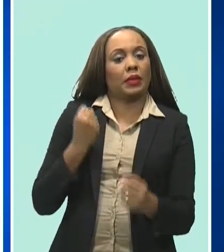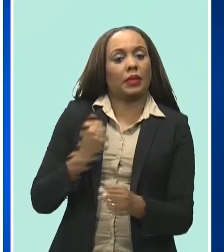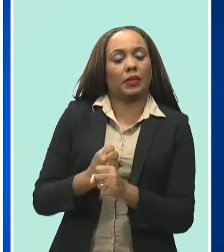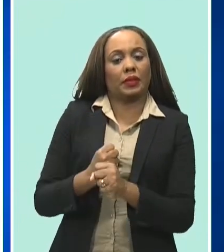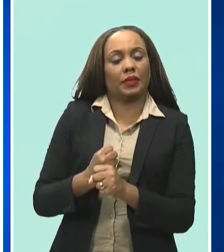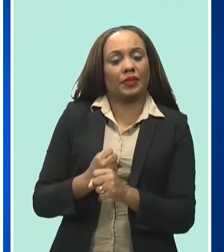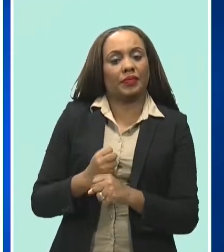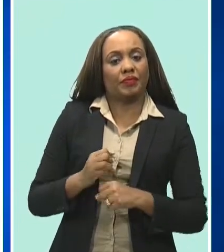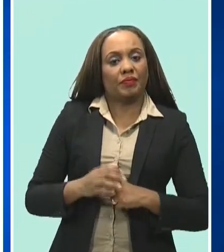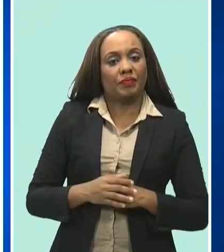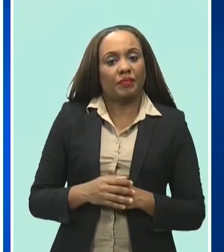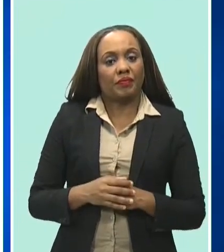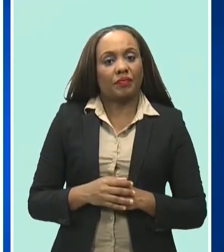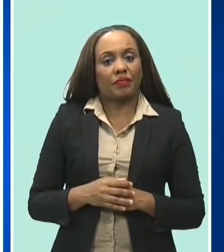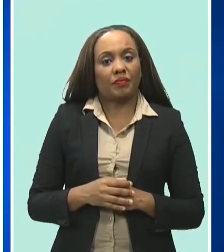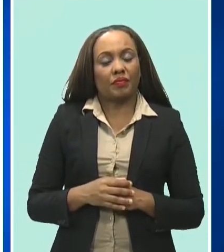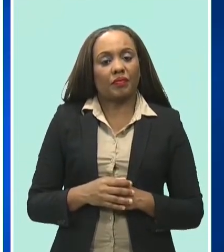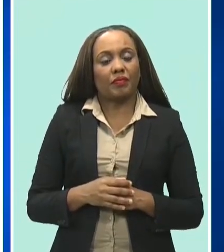and